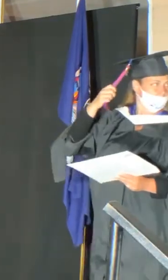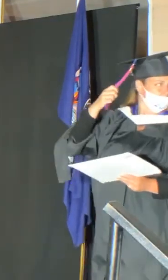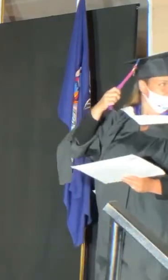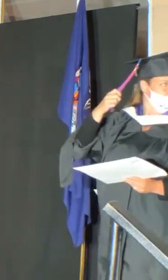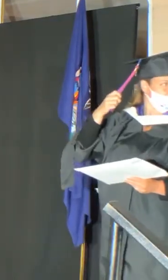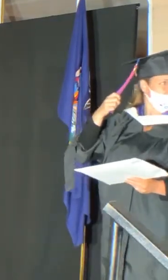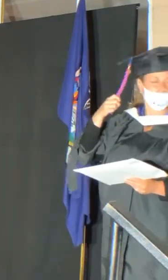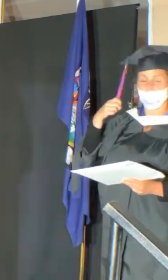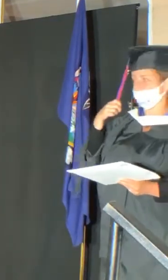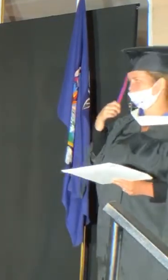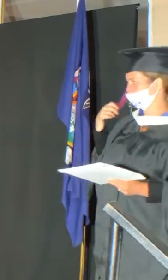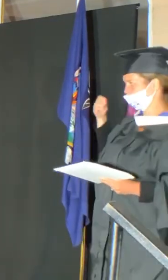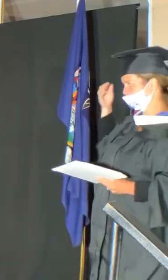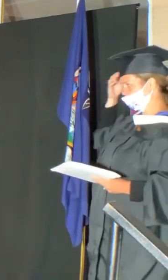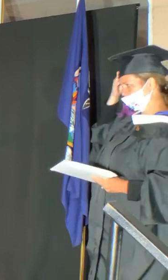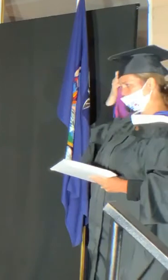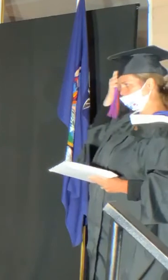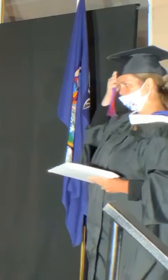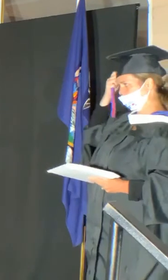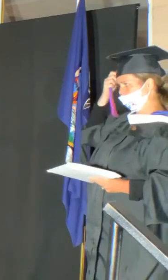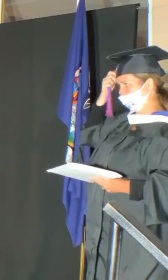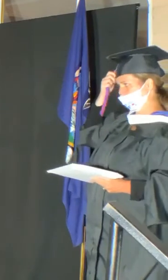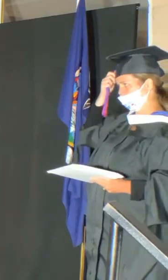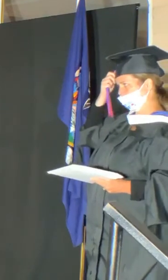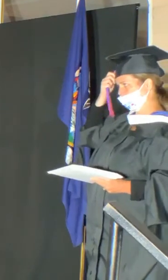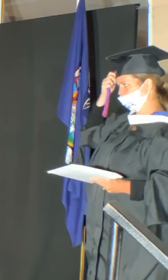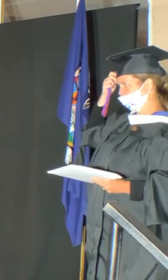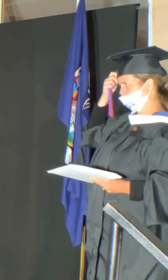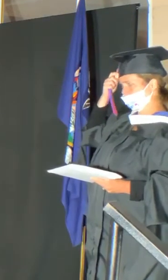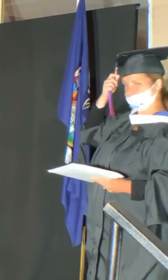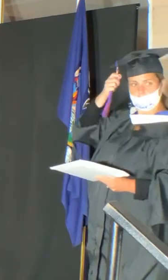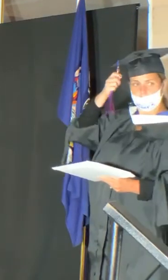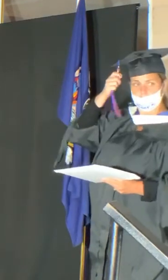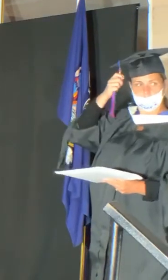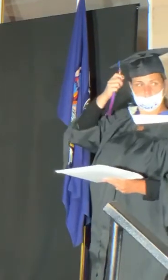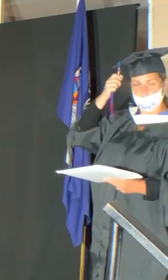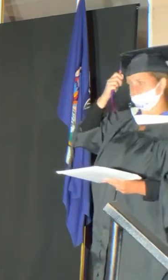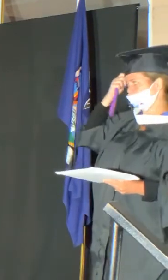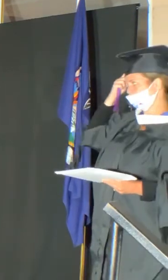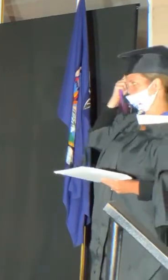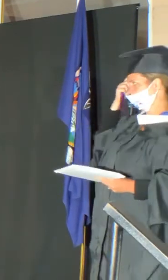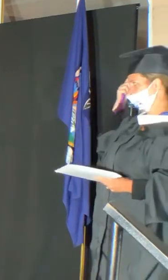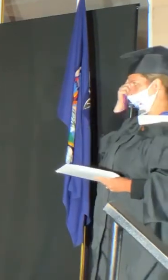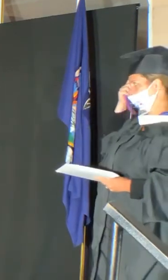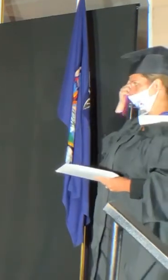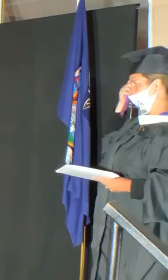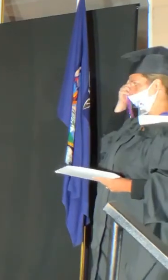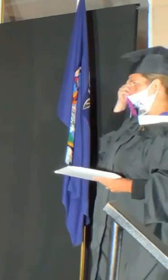Chamberlain.